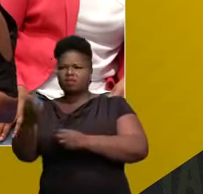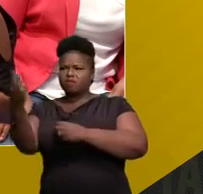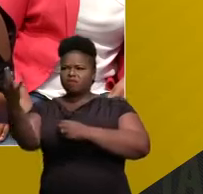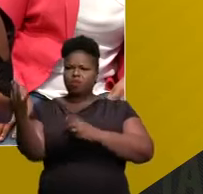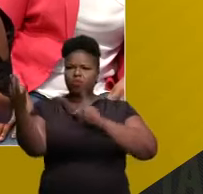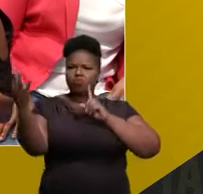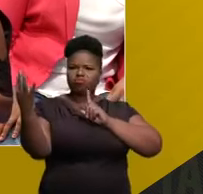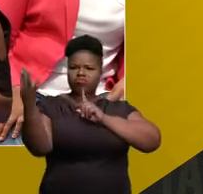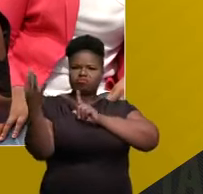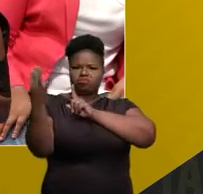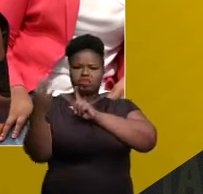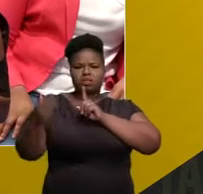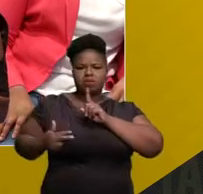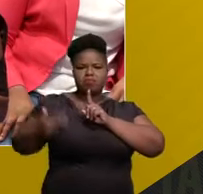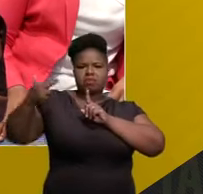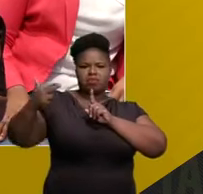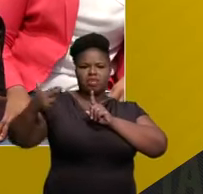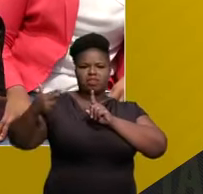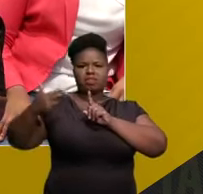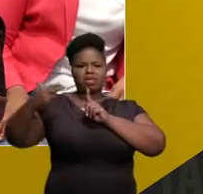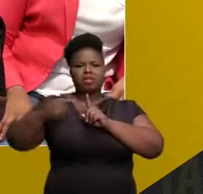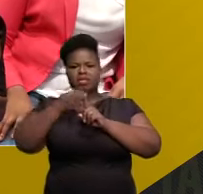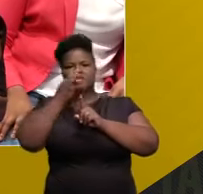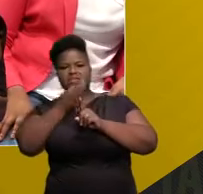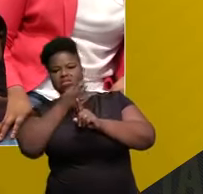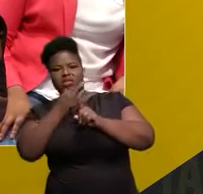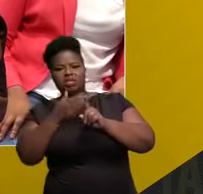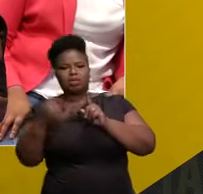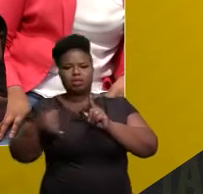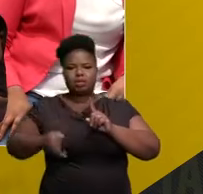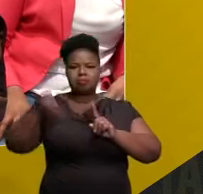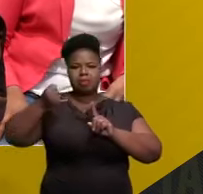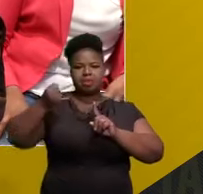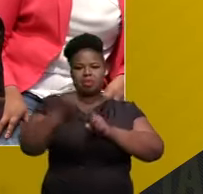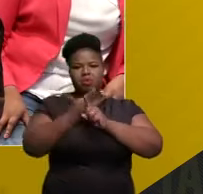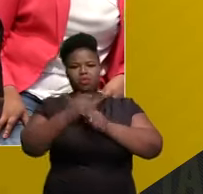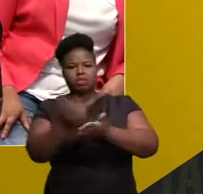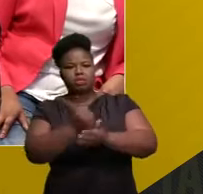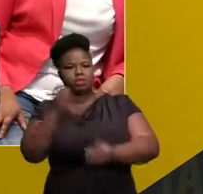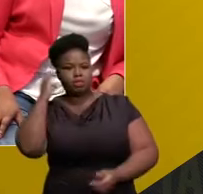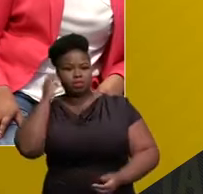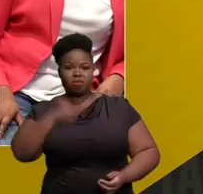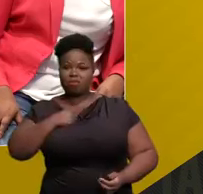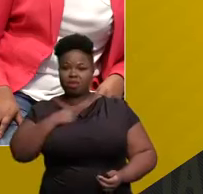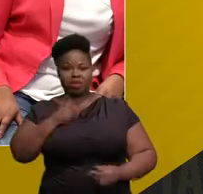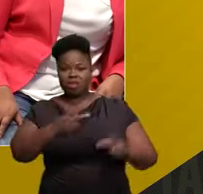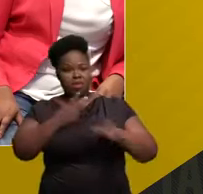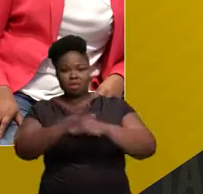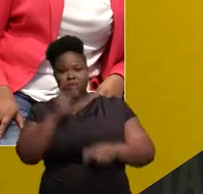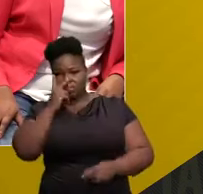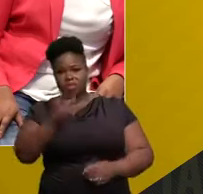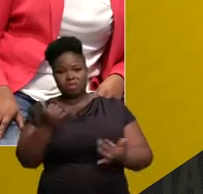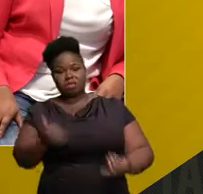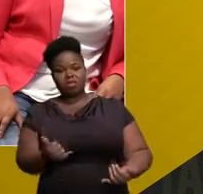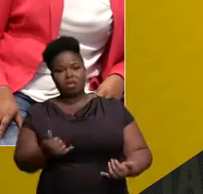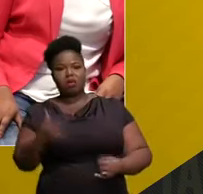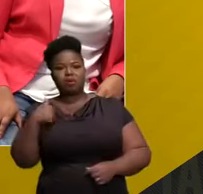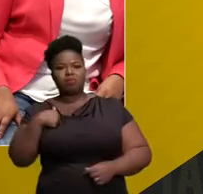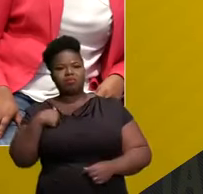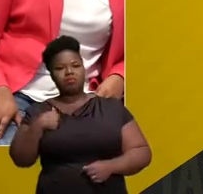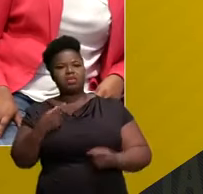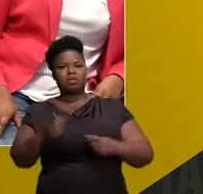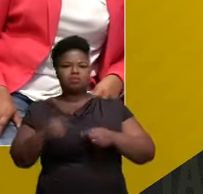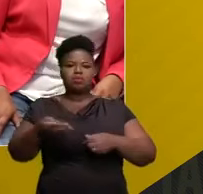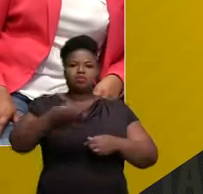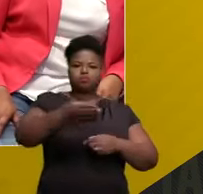4 ba ntsha di 2 nya ba 22 ba ba ntsha mphaka ba njela di phone and ga ba lo re di tsibile ka o ke ma gara ga batho